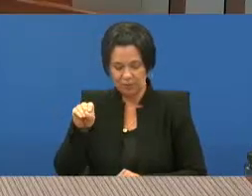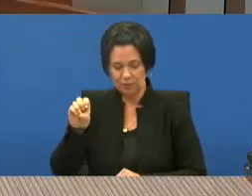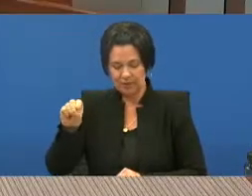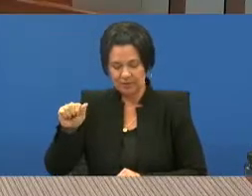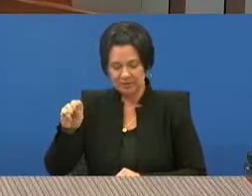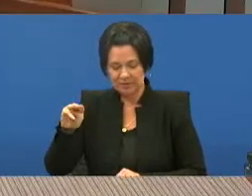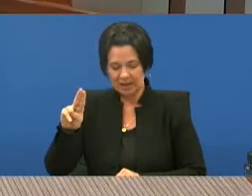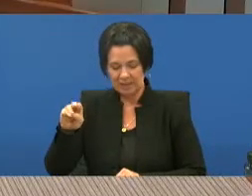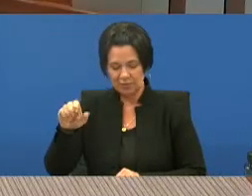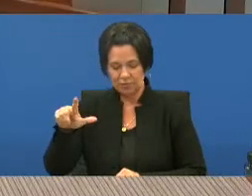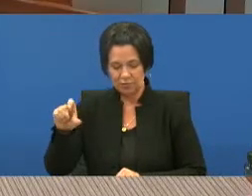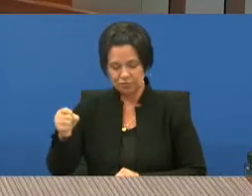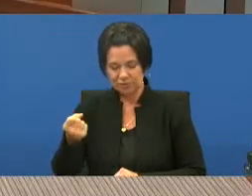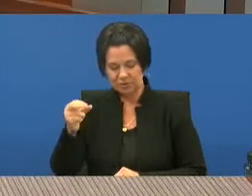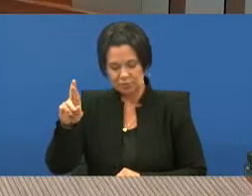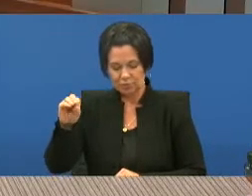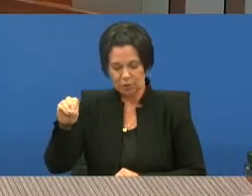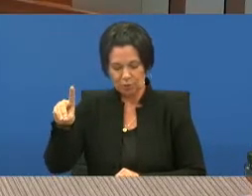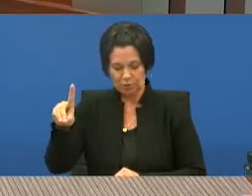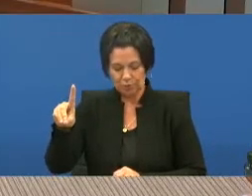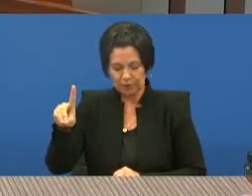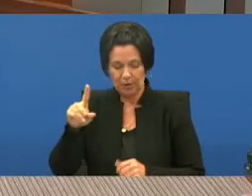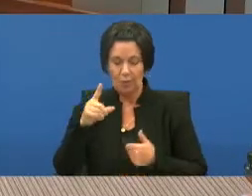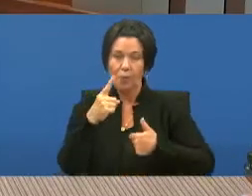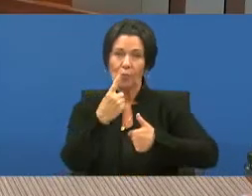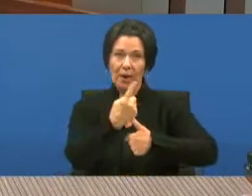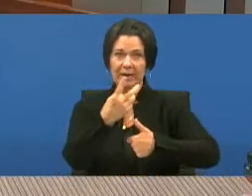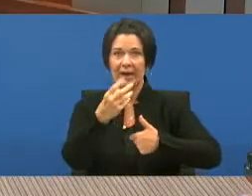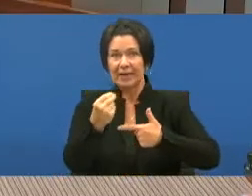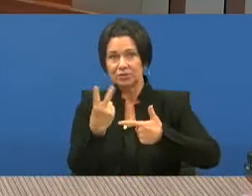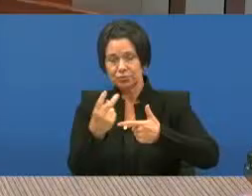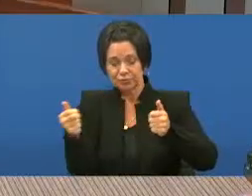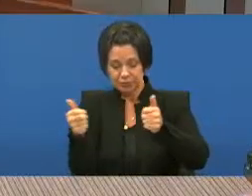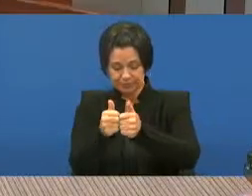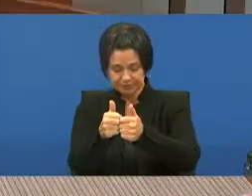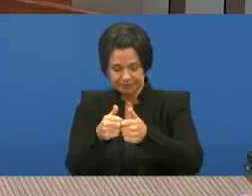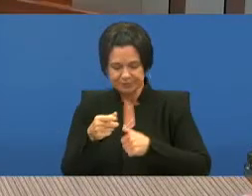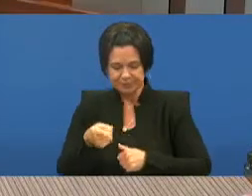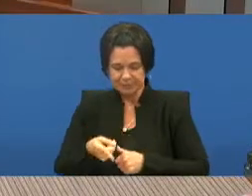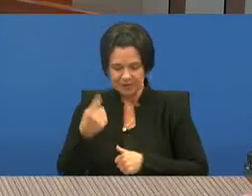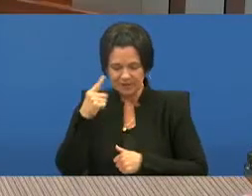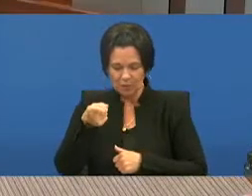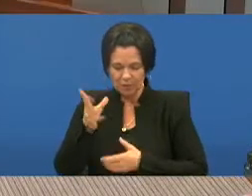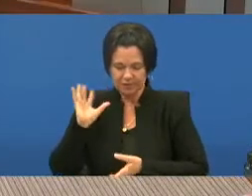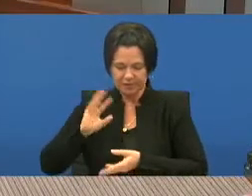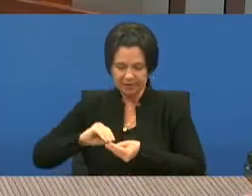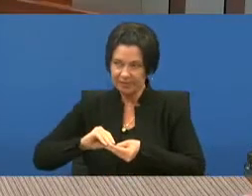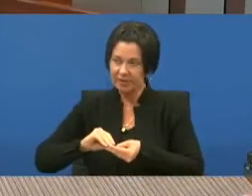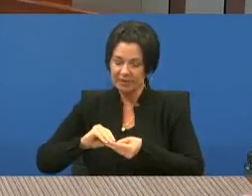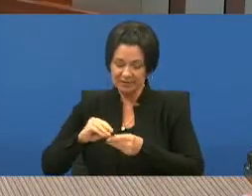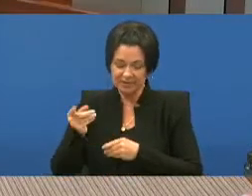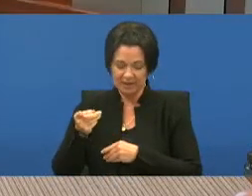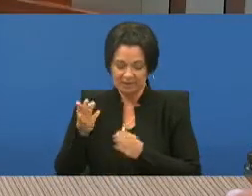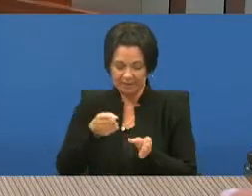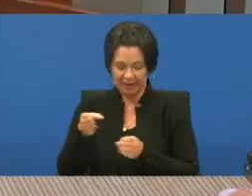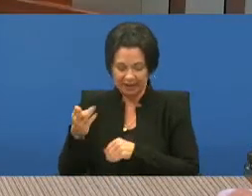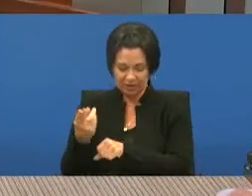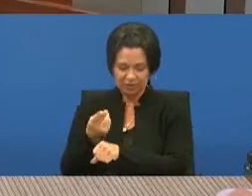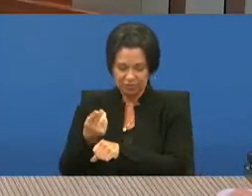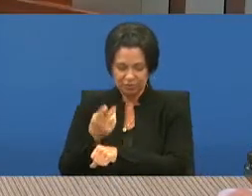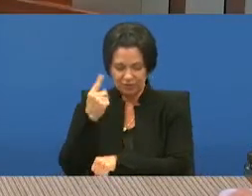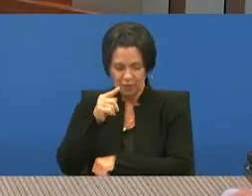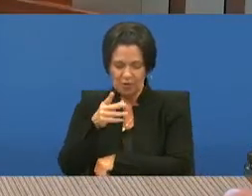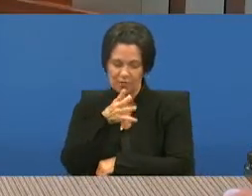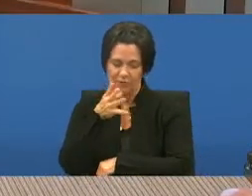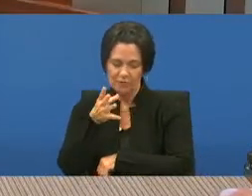18510 Samuels Road. We're going to take 1 and 2 together, by the way. To amend the comprehensive land use plan from agricultural rural to employment center located at the